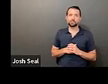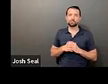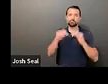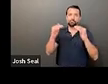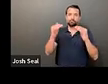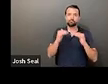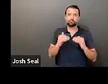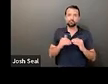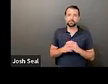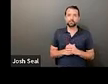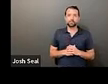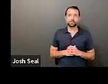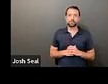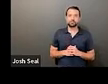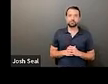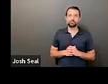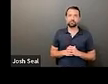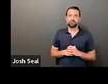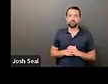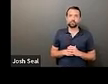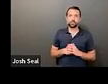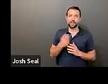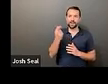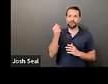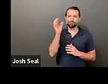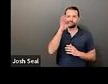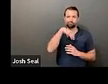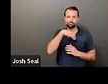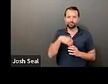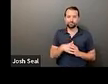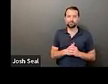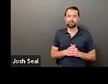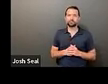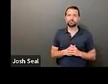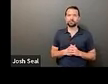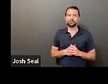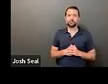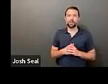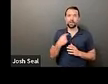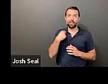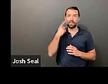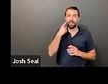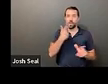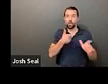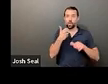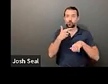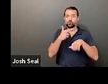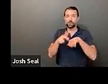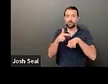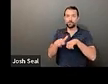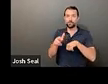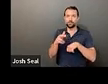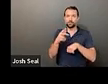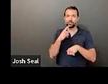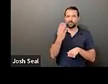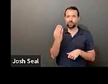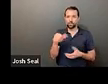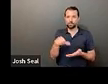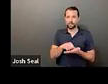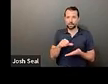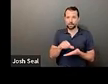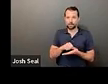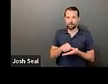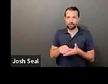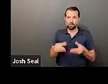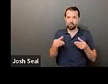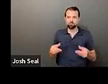it's kind of funny that the IEP, that this is called a quick reference document, given the fact that it's actually 14 pages long, but